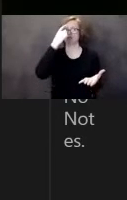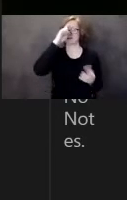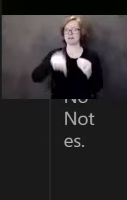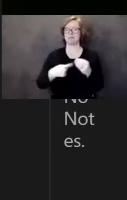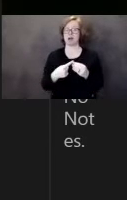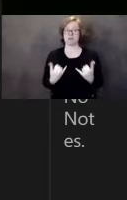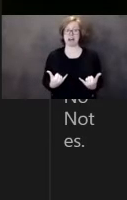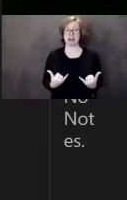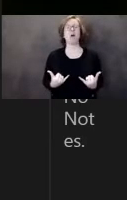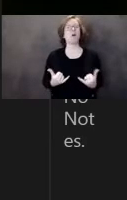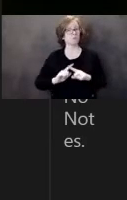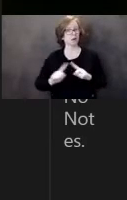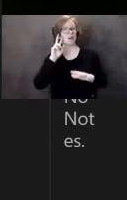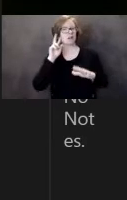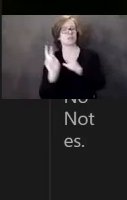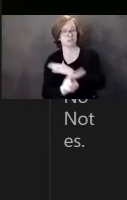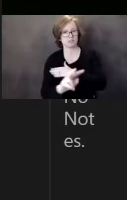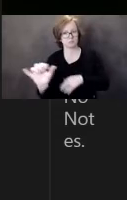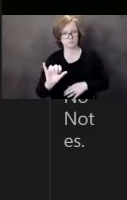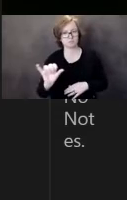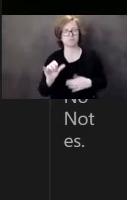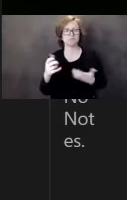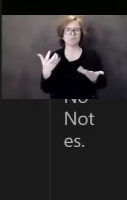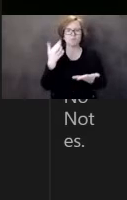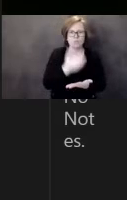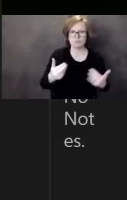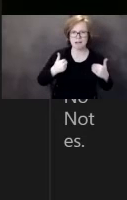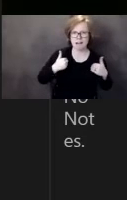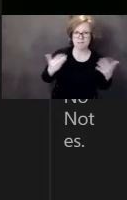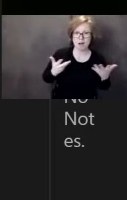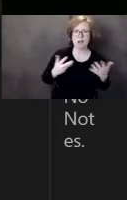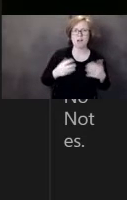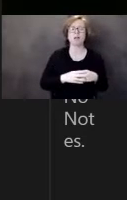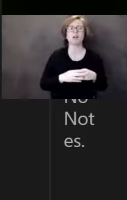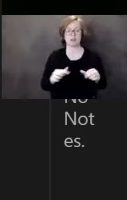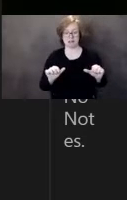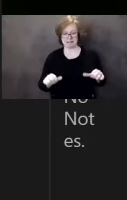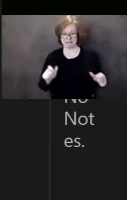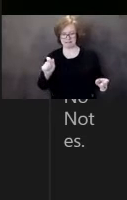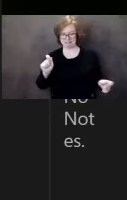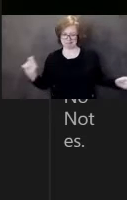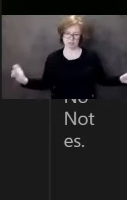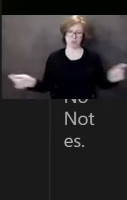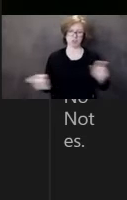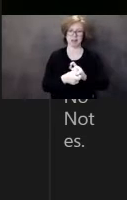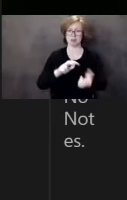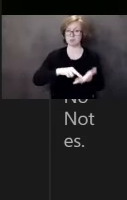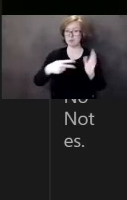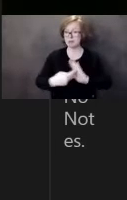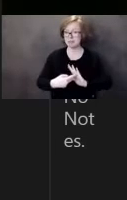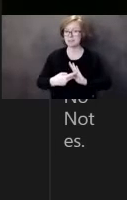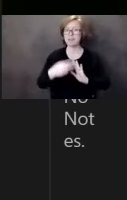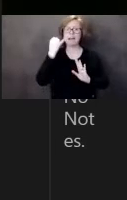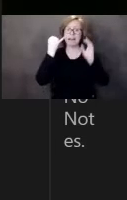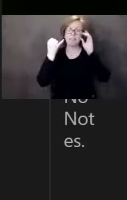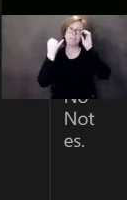but also think about, is it okay to drastically alter the purpose of your land if you're a tenant, if